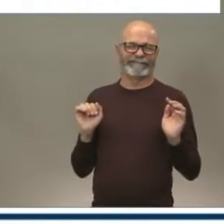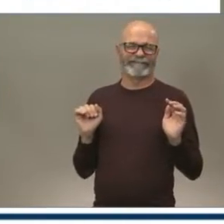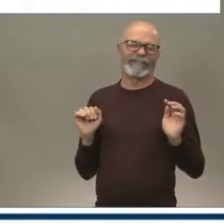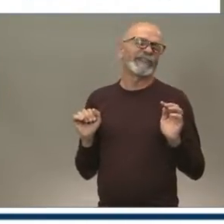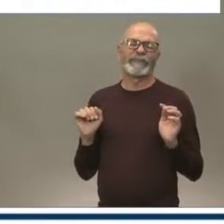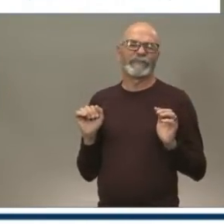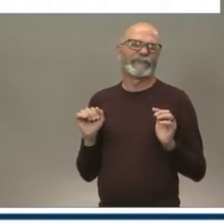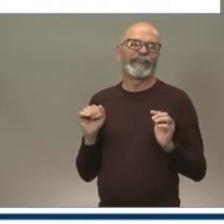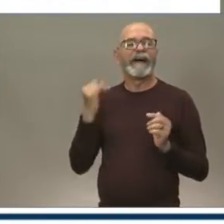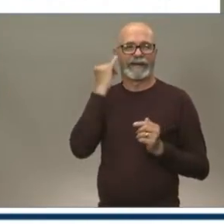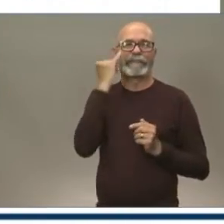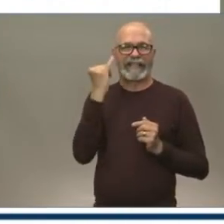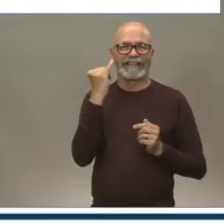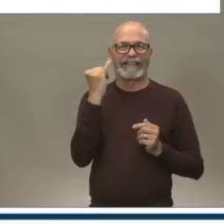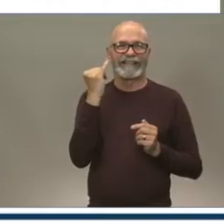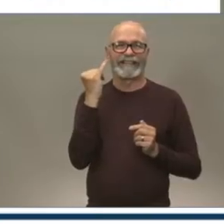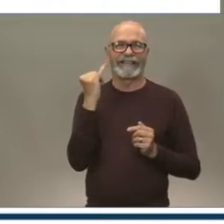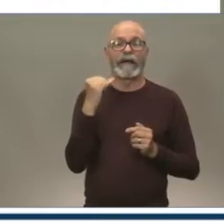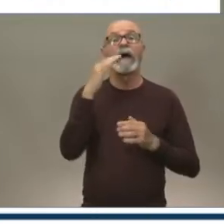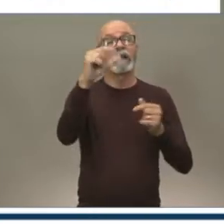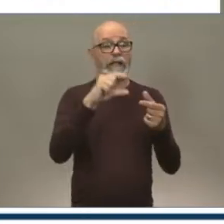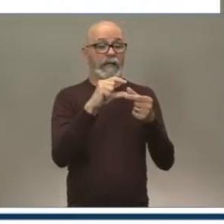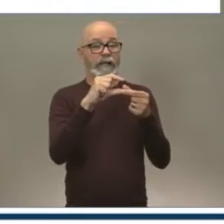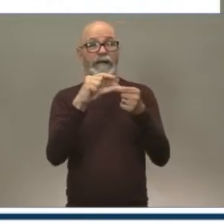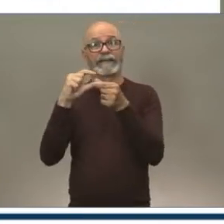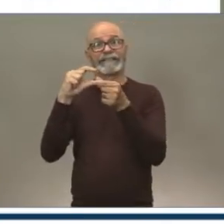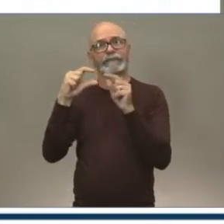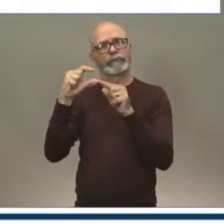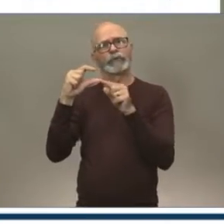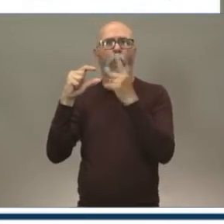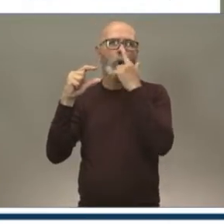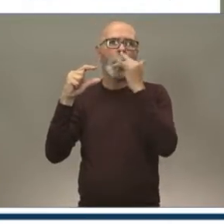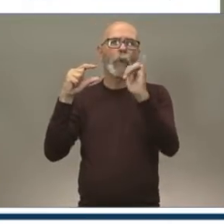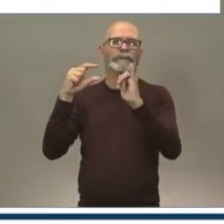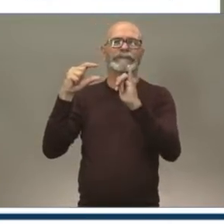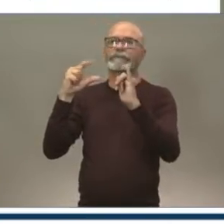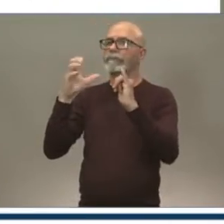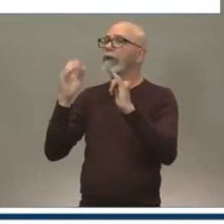like building fire safety in every house on the street. So actually, from